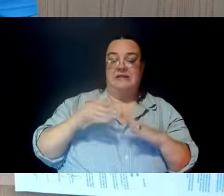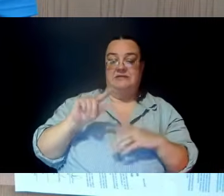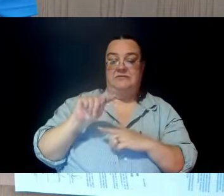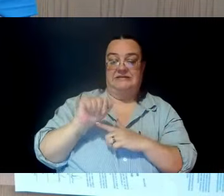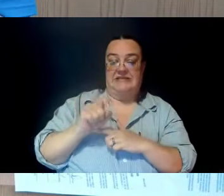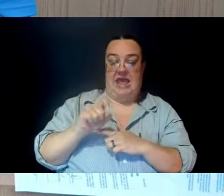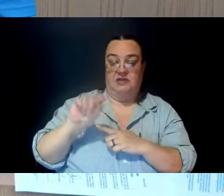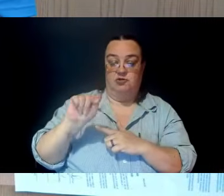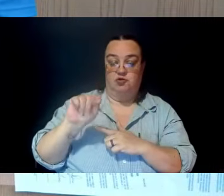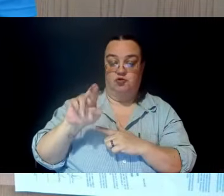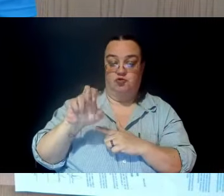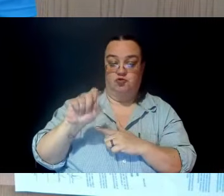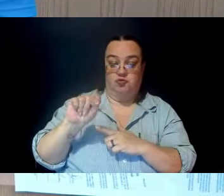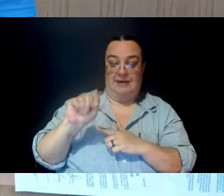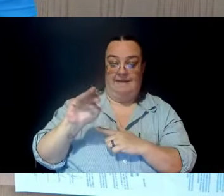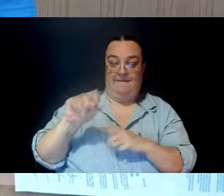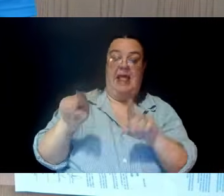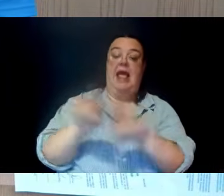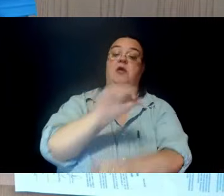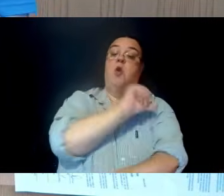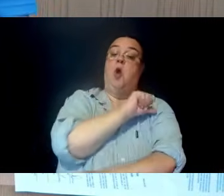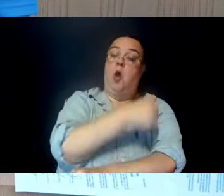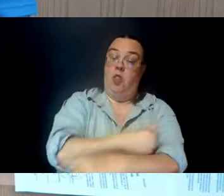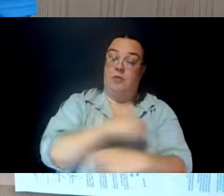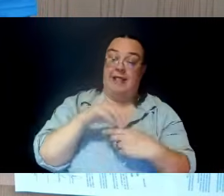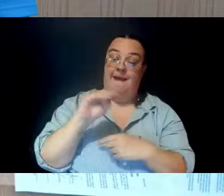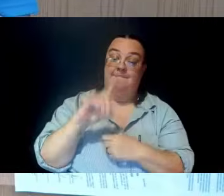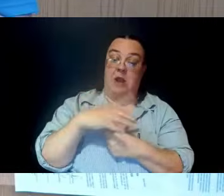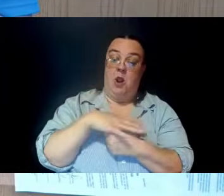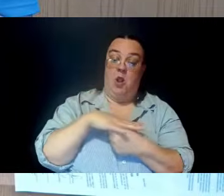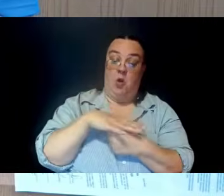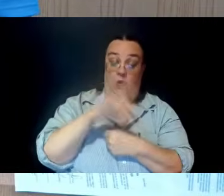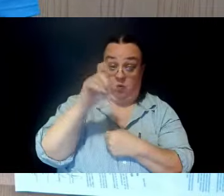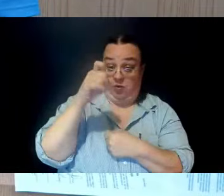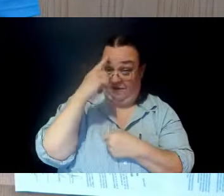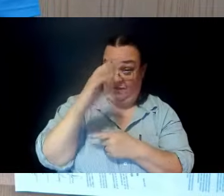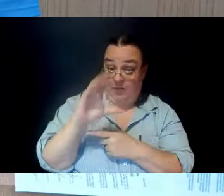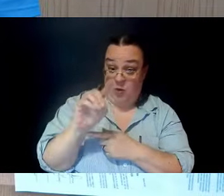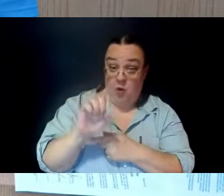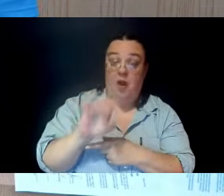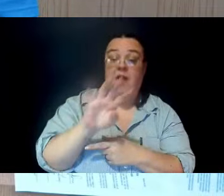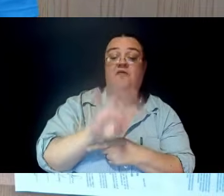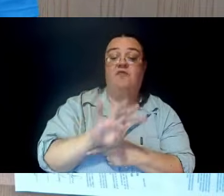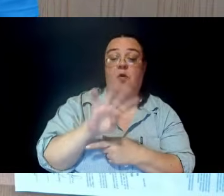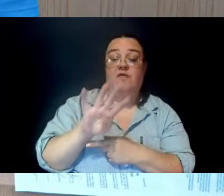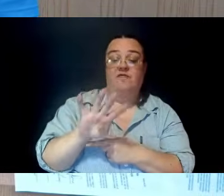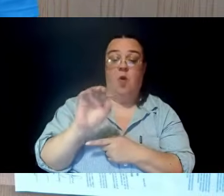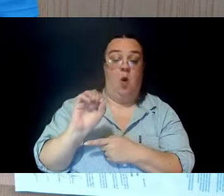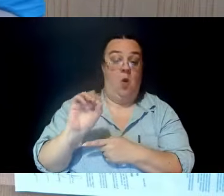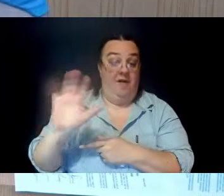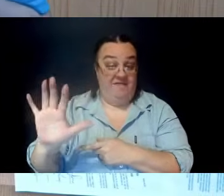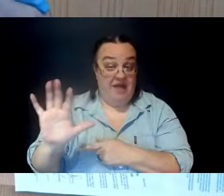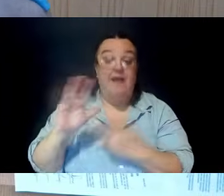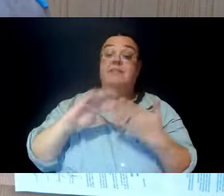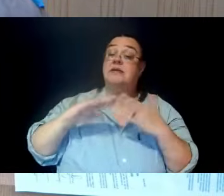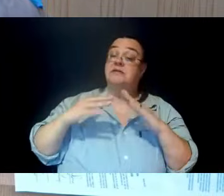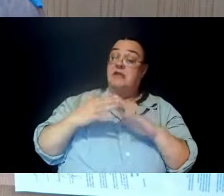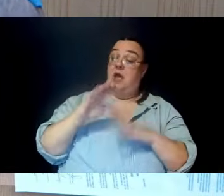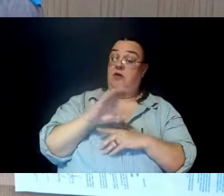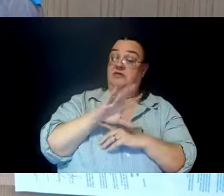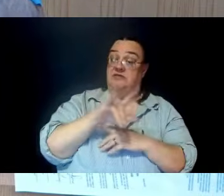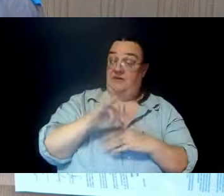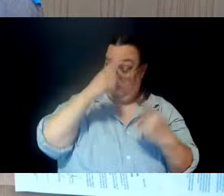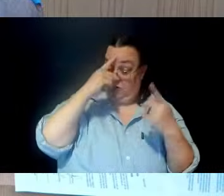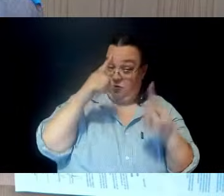as authorized in the Maryland Local Government Code 4405. The town of Cheverly agrees that